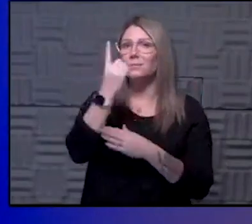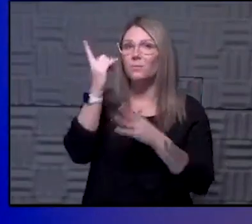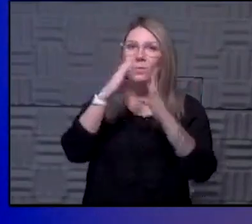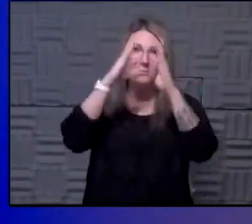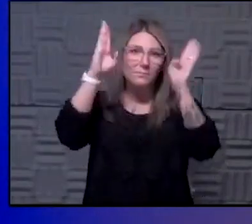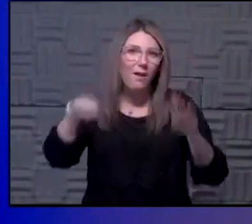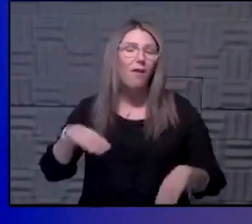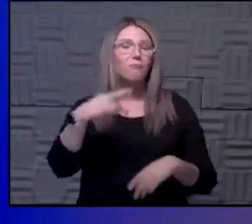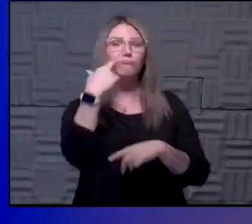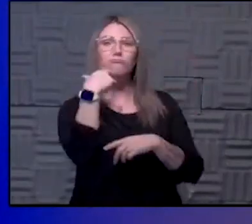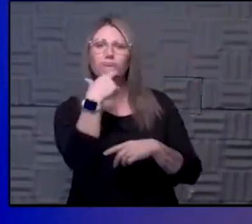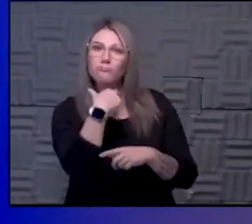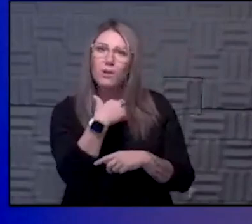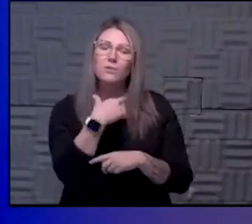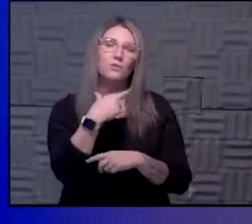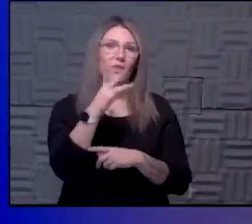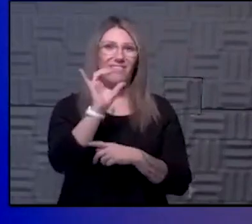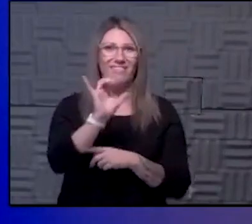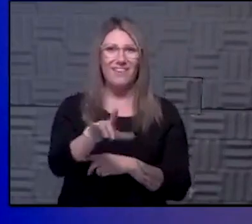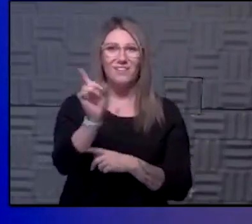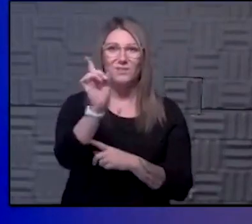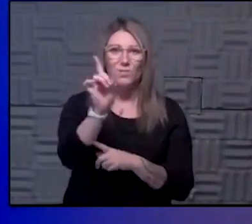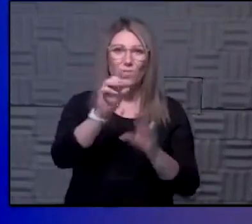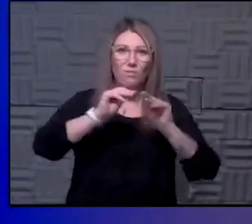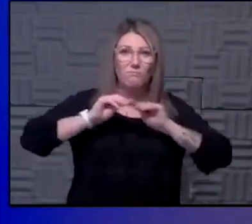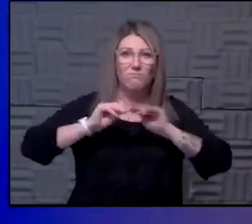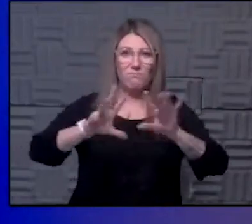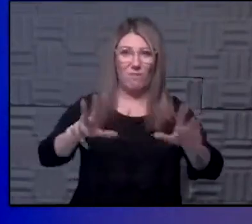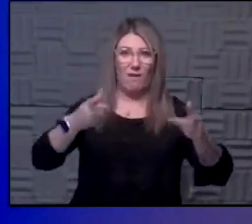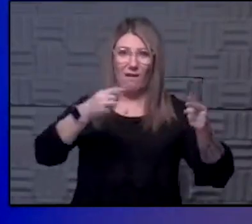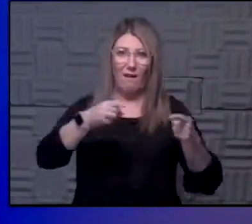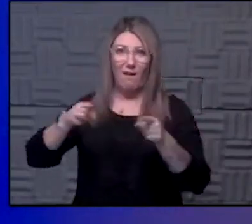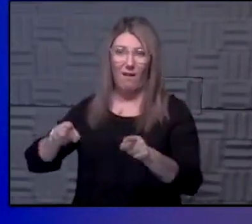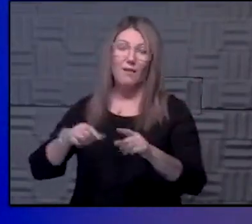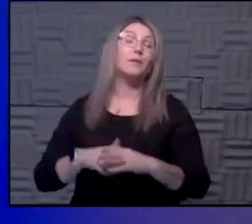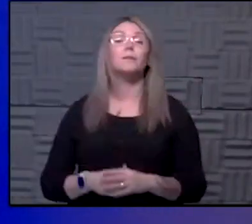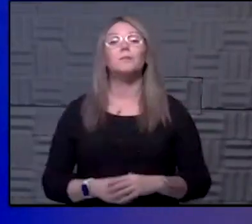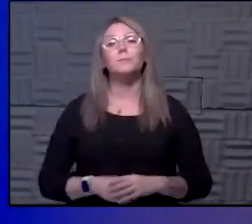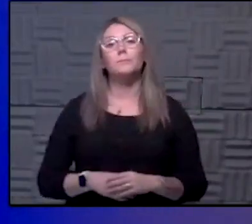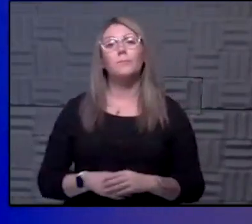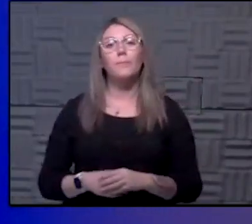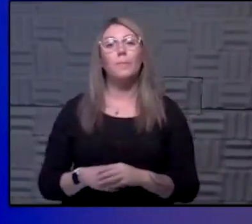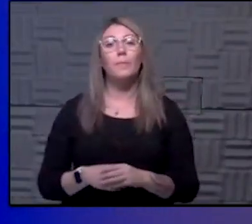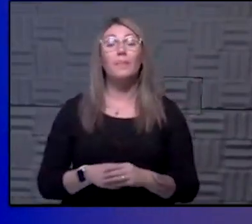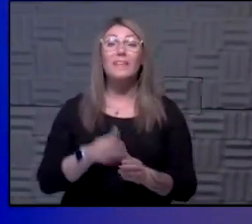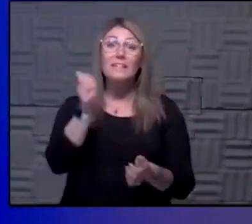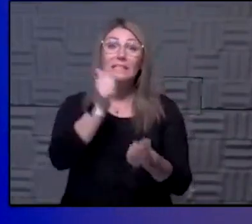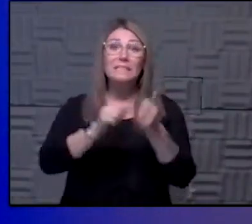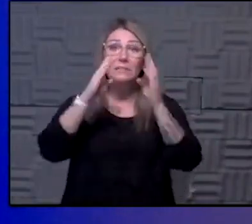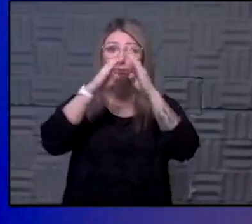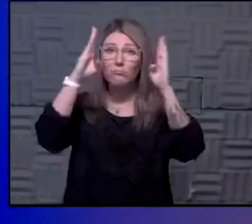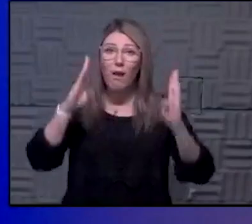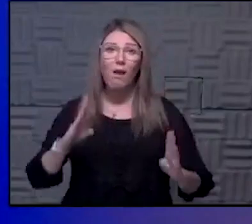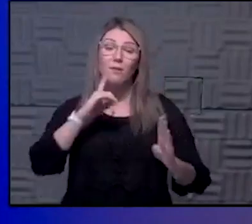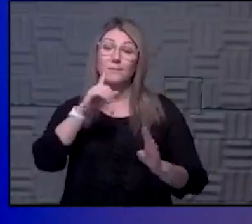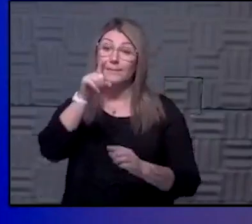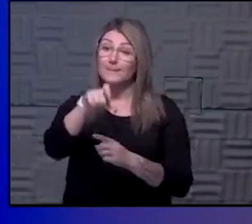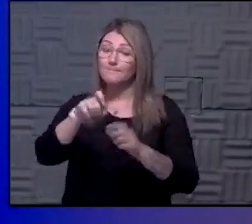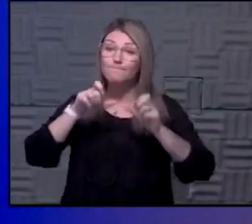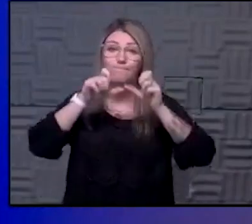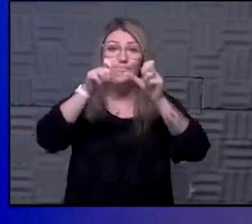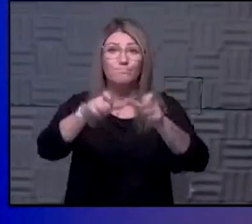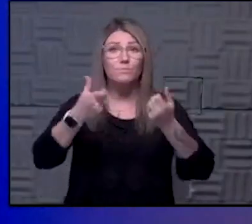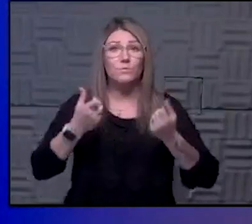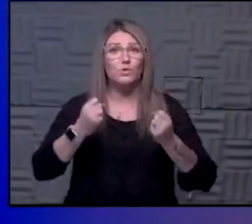restaurants, things of that nature. That is where the spread comes. And I think we just need to, every household needs to continue to try